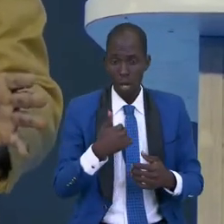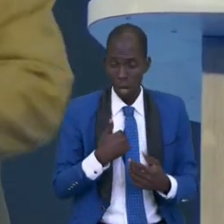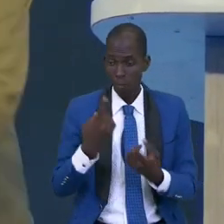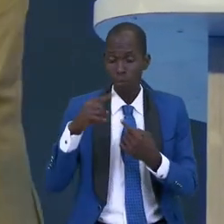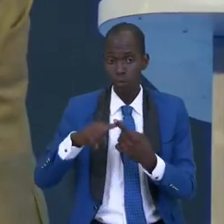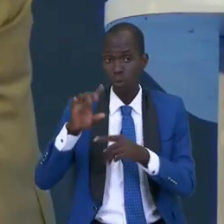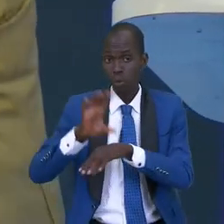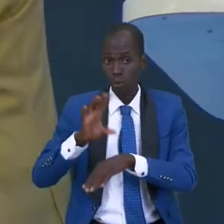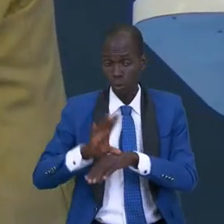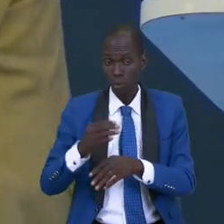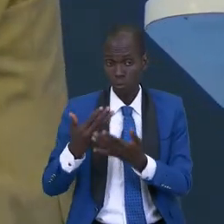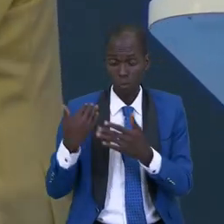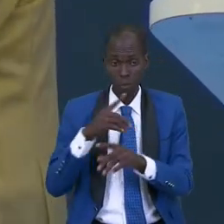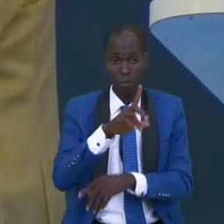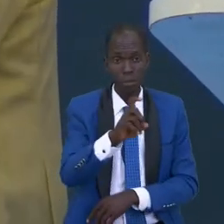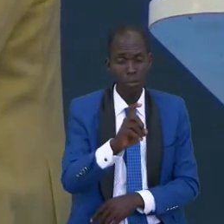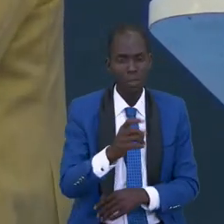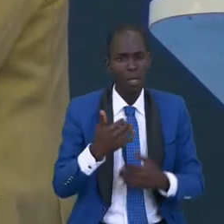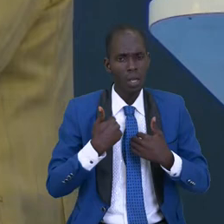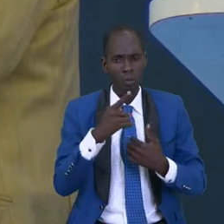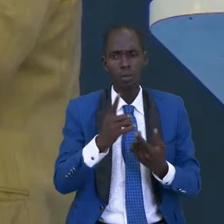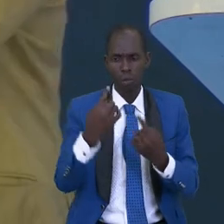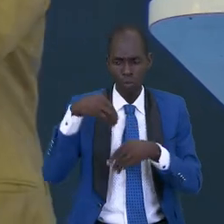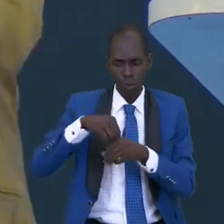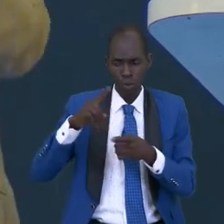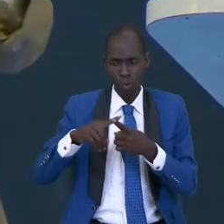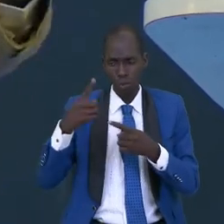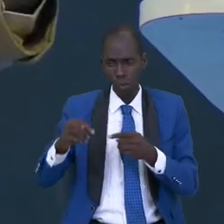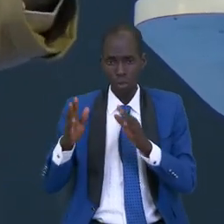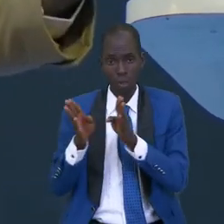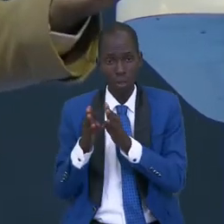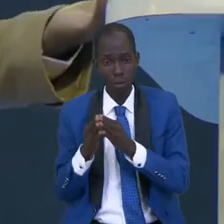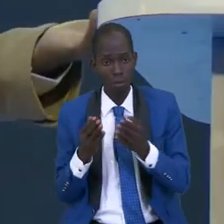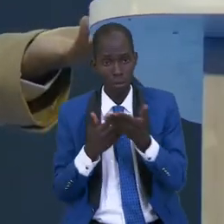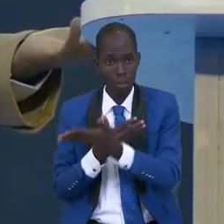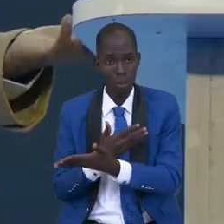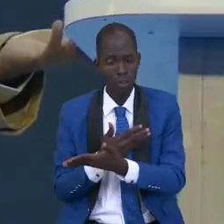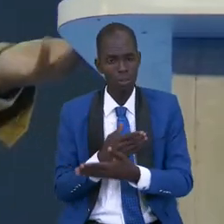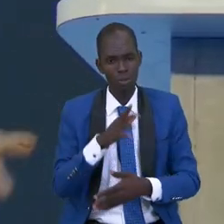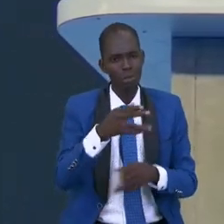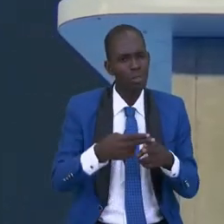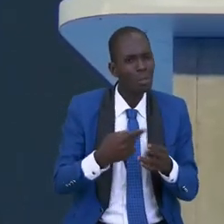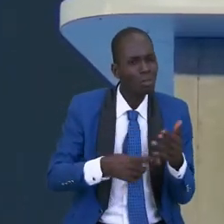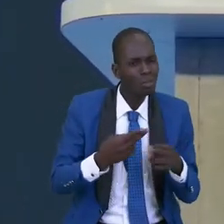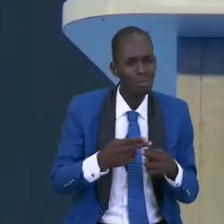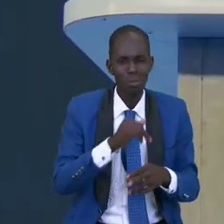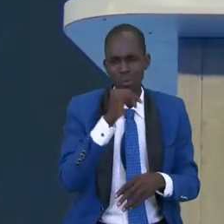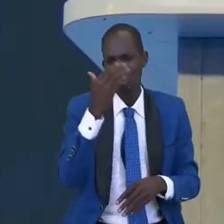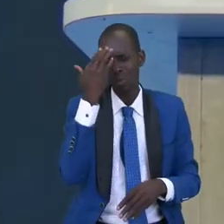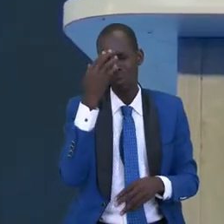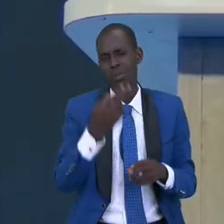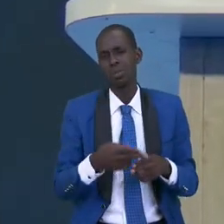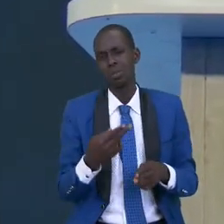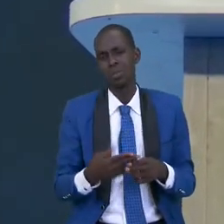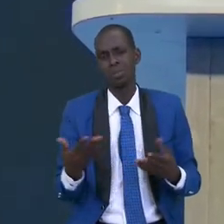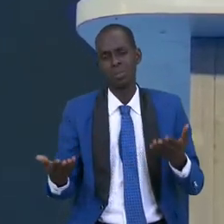synagogue. You have not come to the assembly. And your name is not known in the book of who is